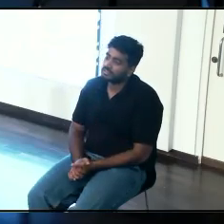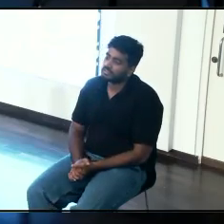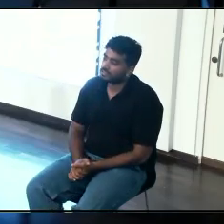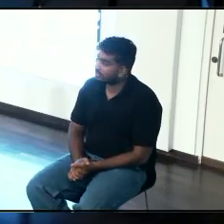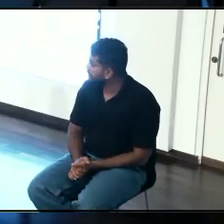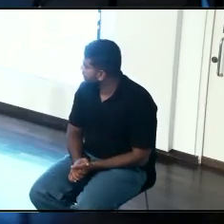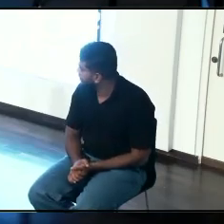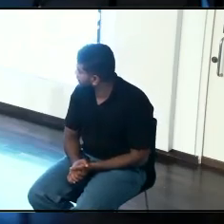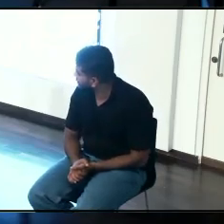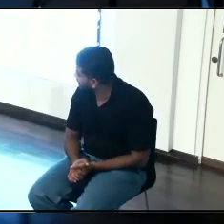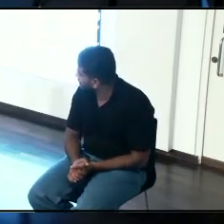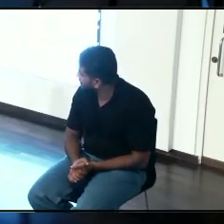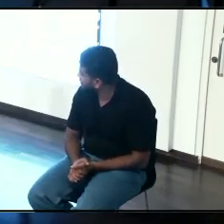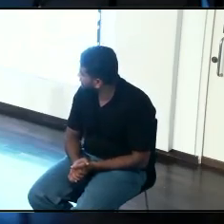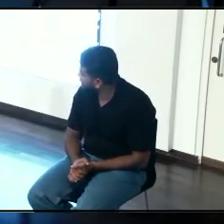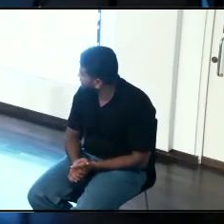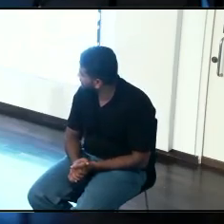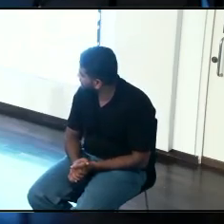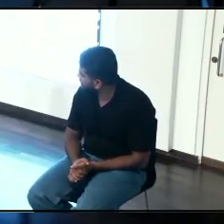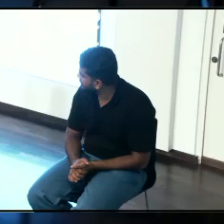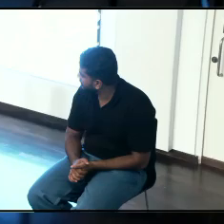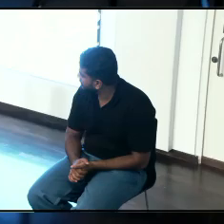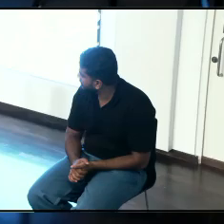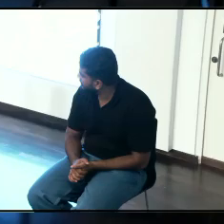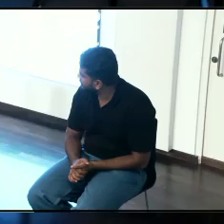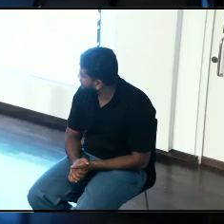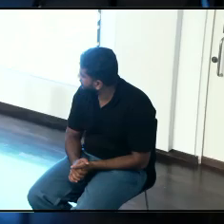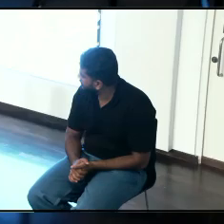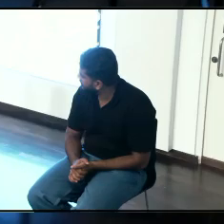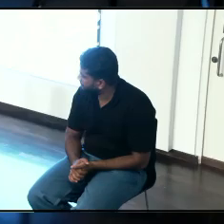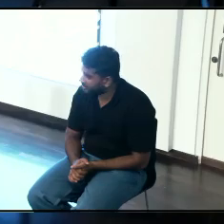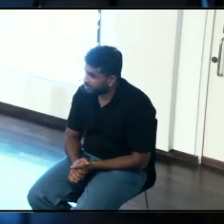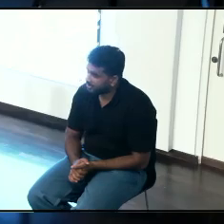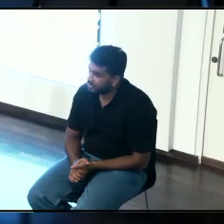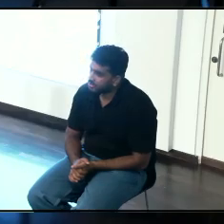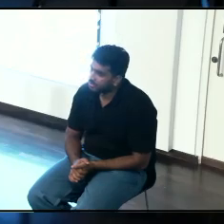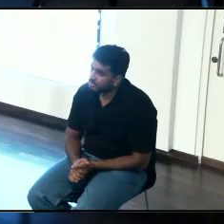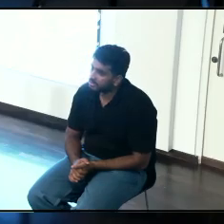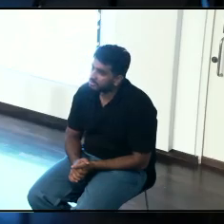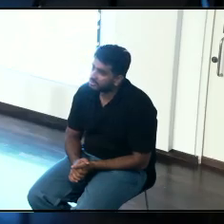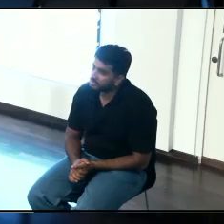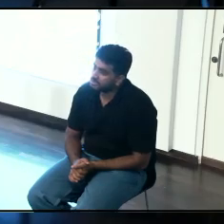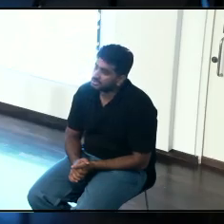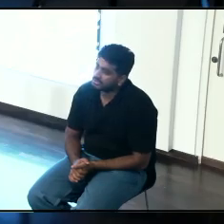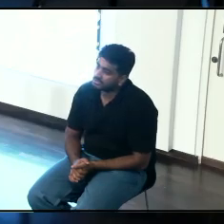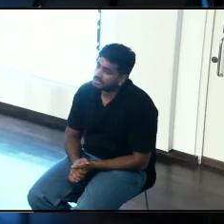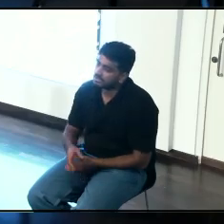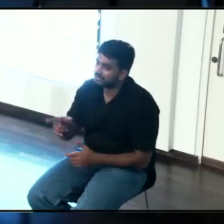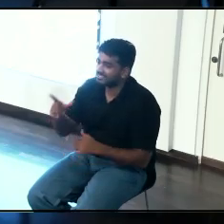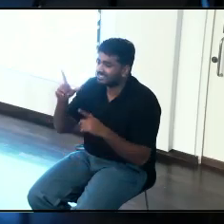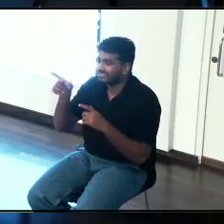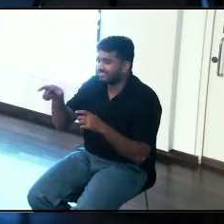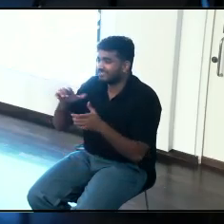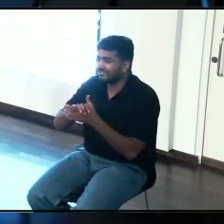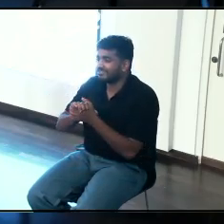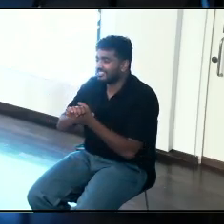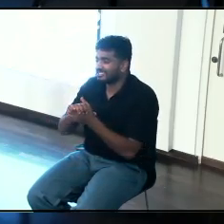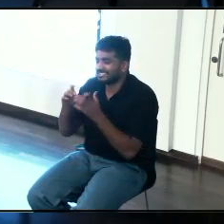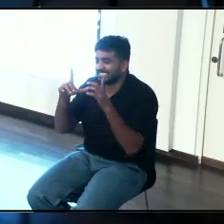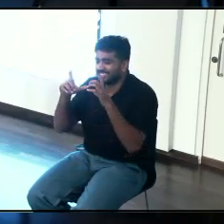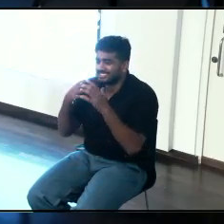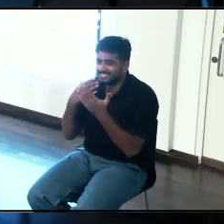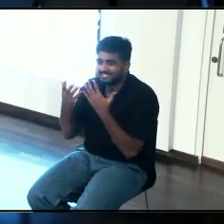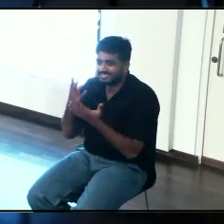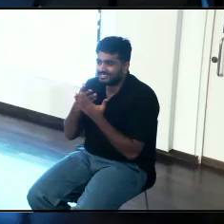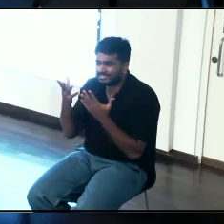with Yvonne, yeah. And she couldn't be here because she I just sent her the message and I sent her a picture to tell her. So